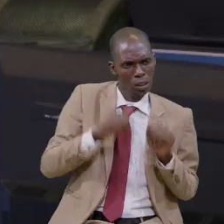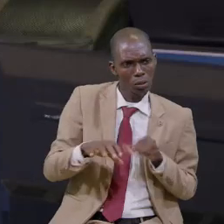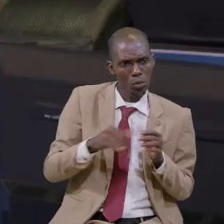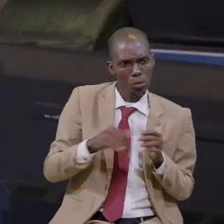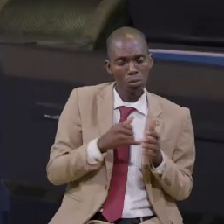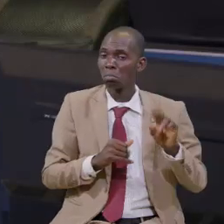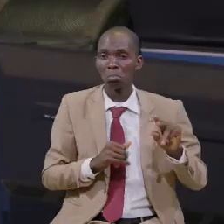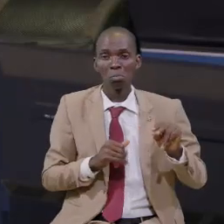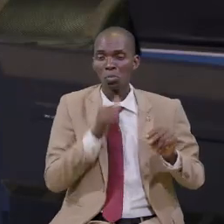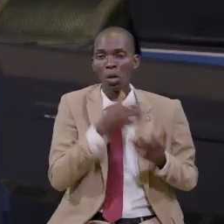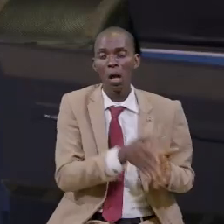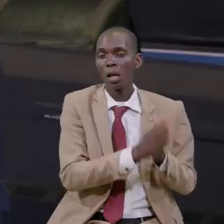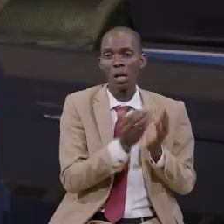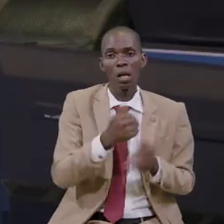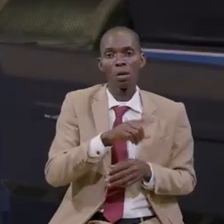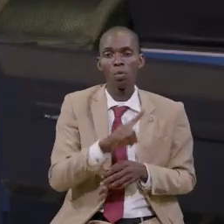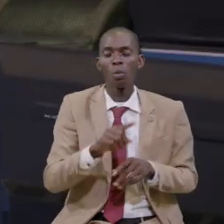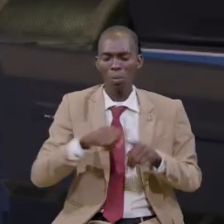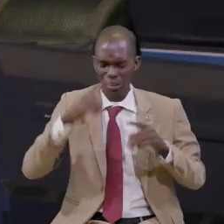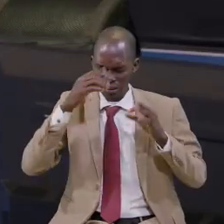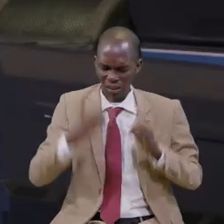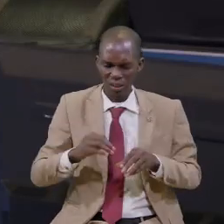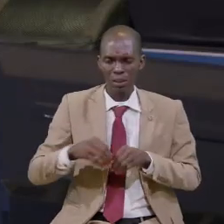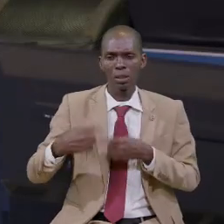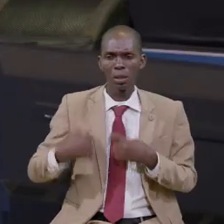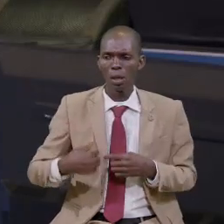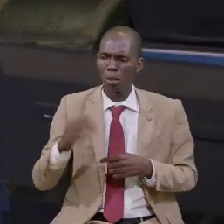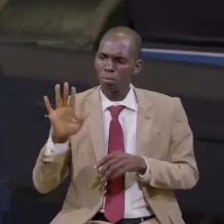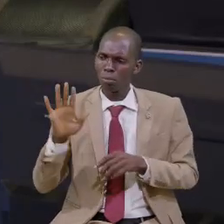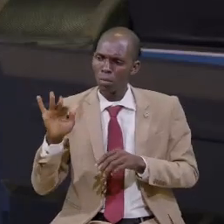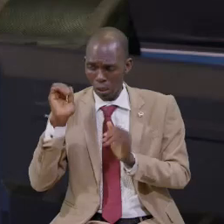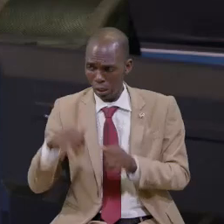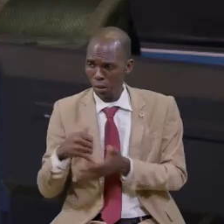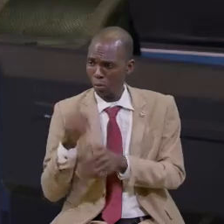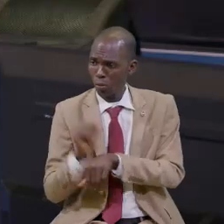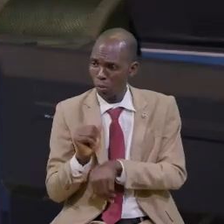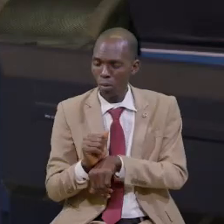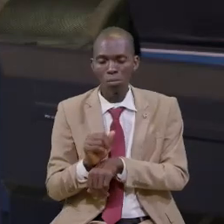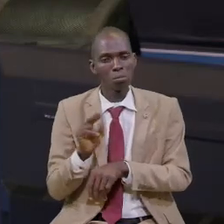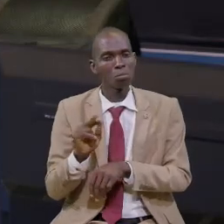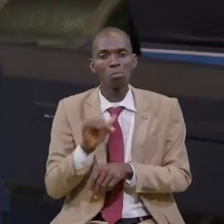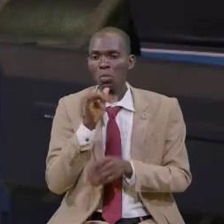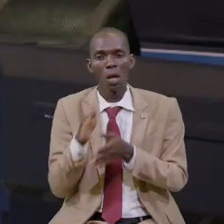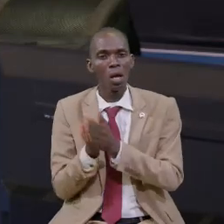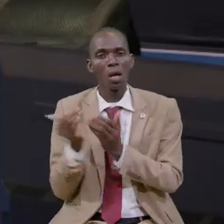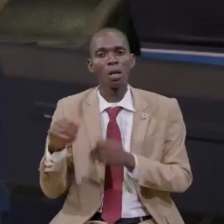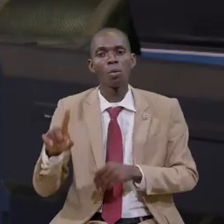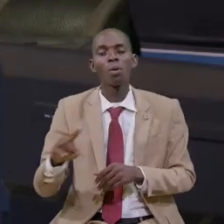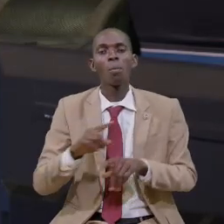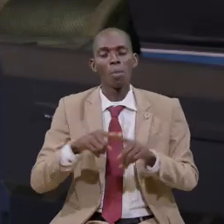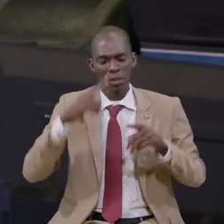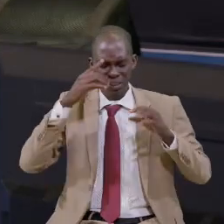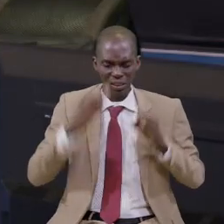his heart. Will it work? He purposed in his heart that he would